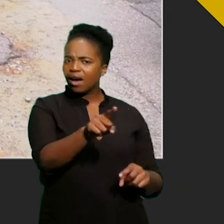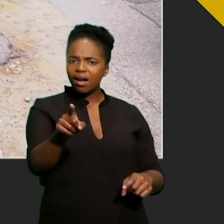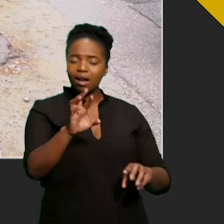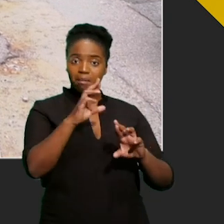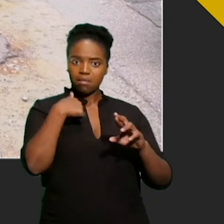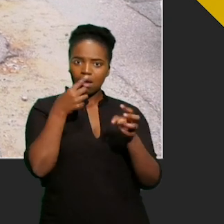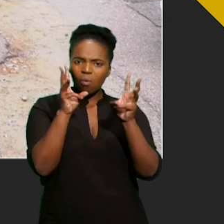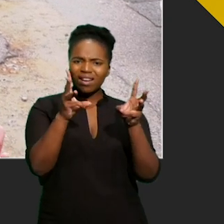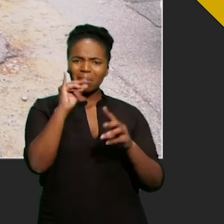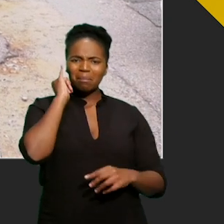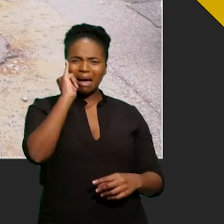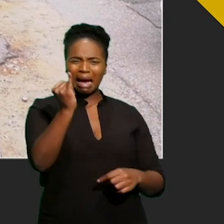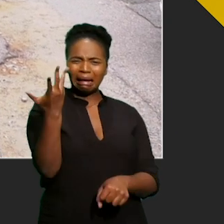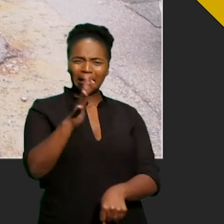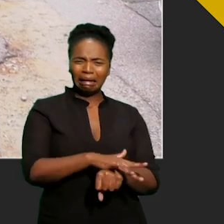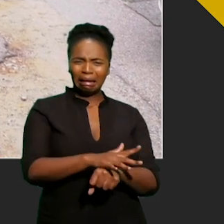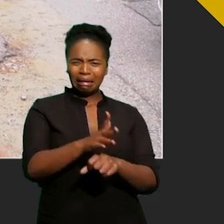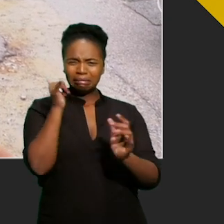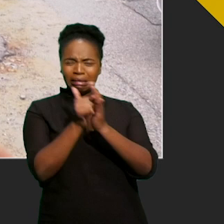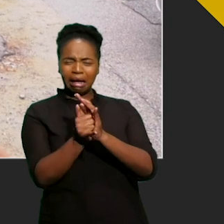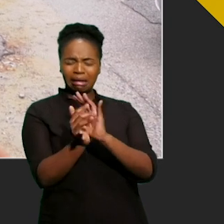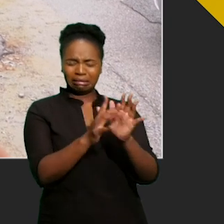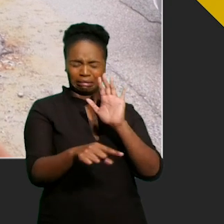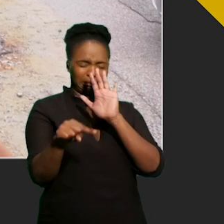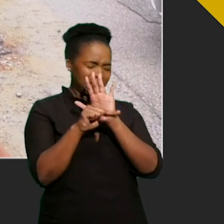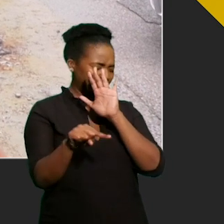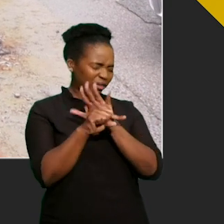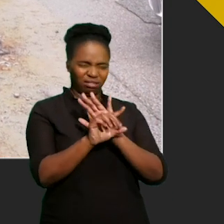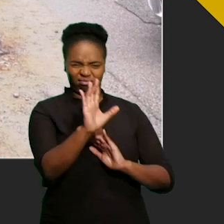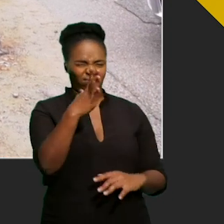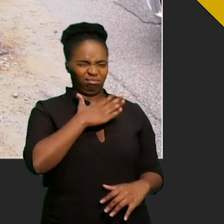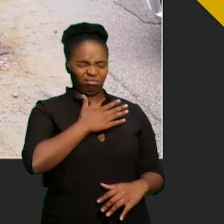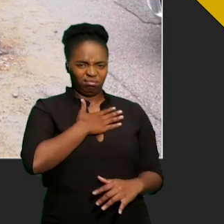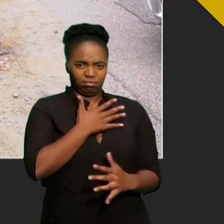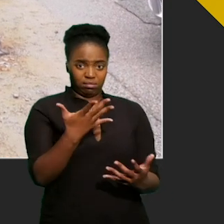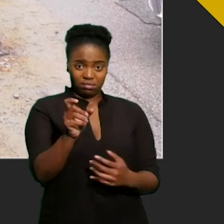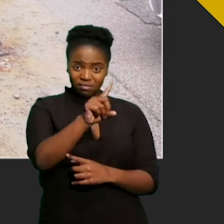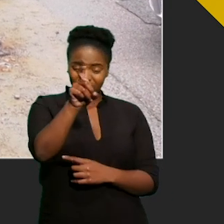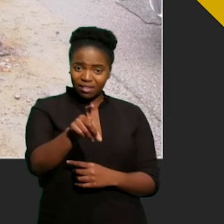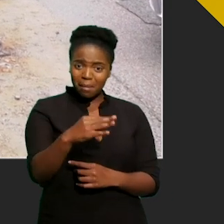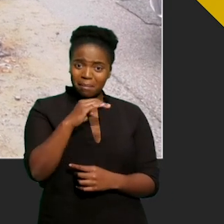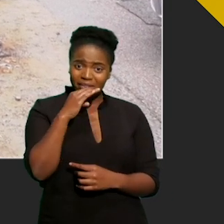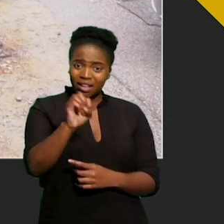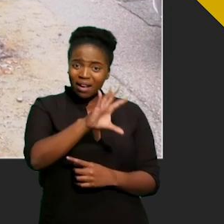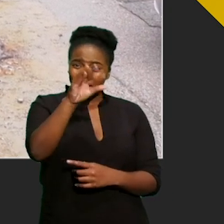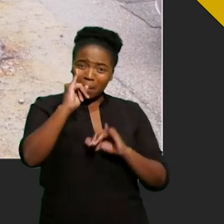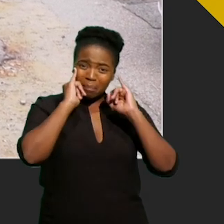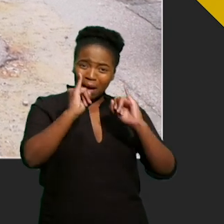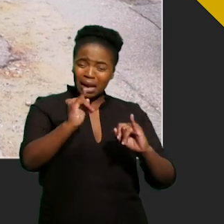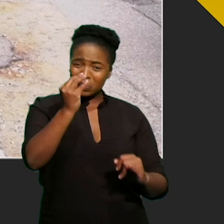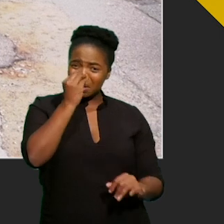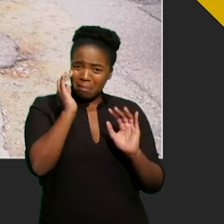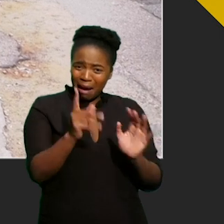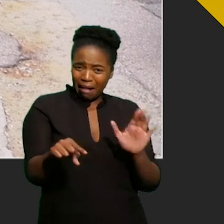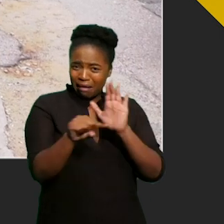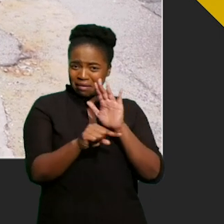I personally watch and the news that I hear on radio, it's always just so negative. So sometimes I question, is it real? You know, so like,